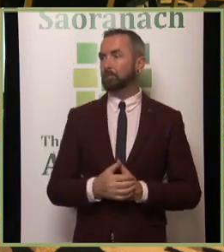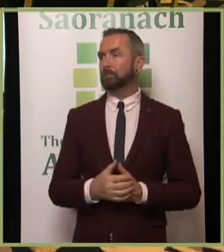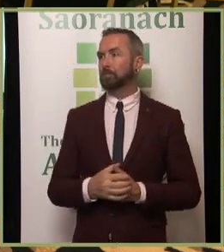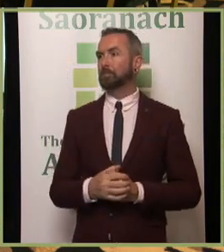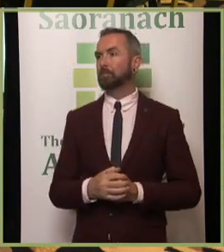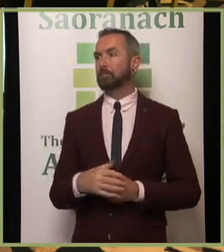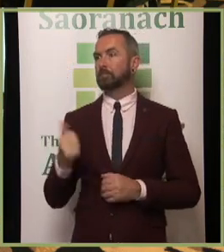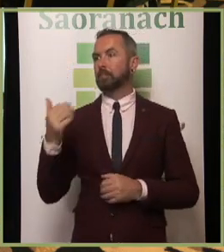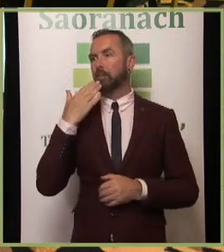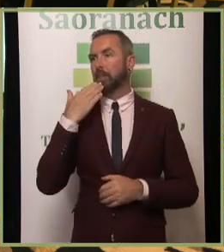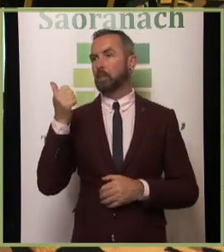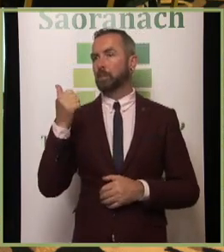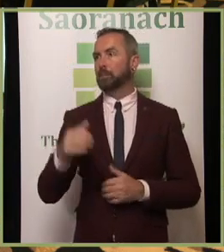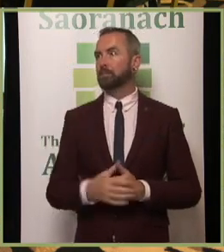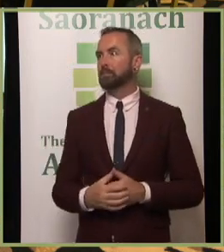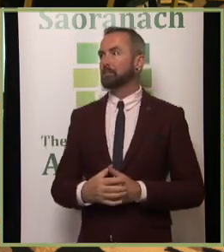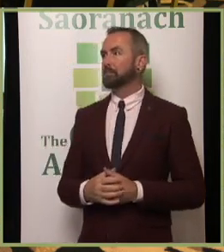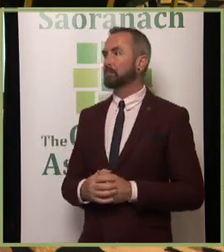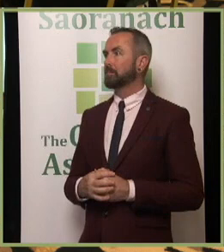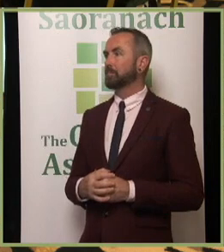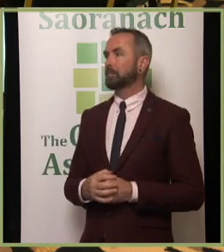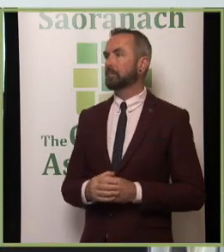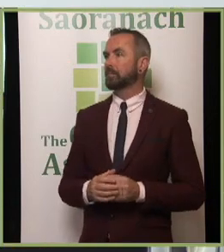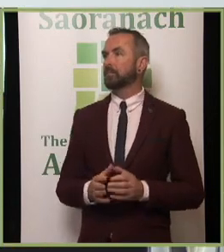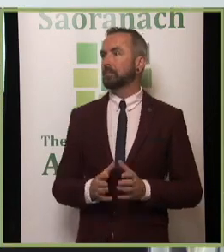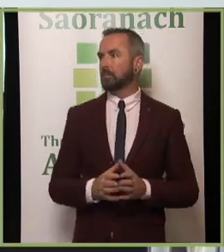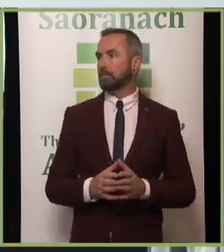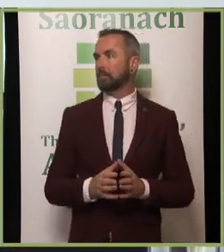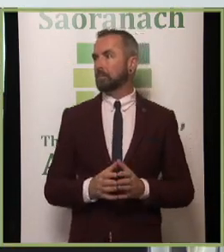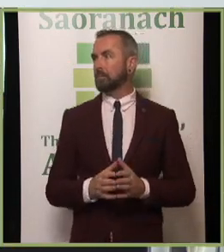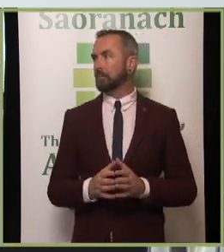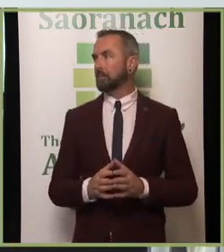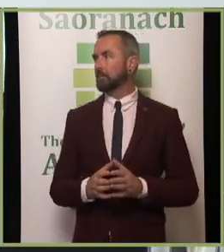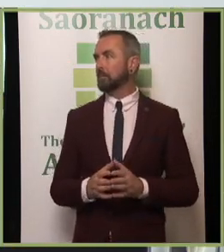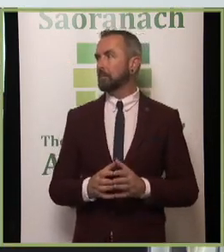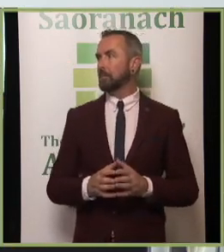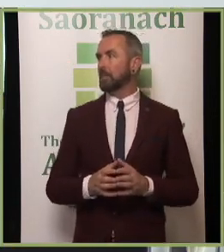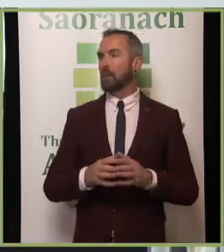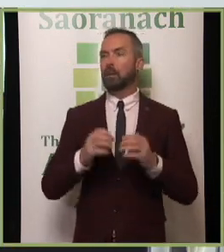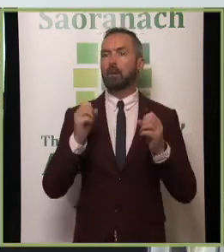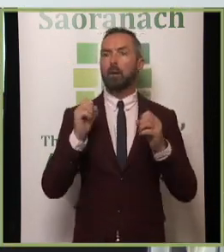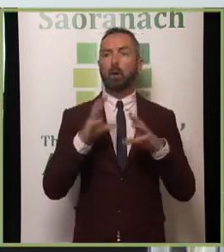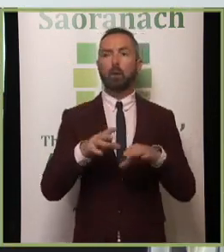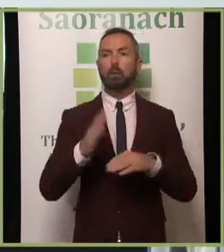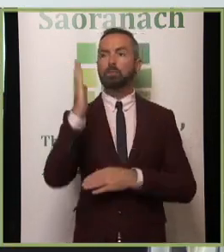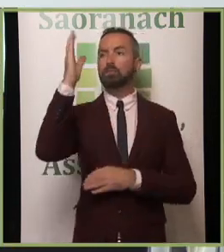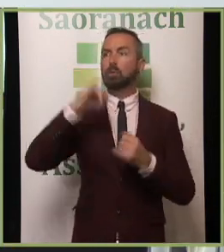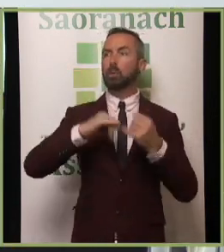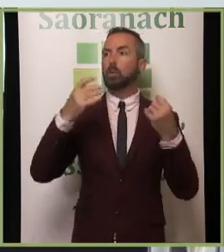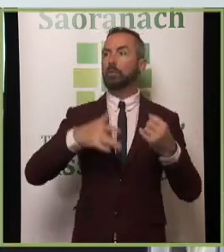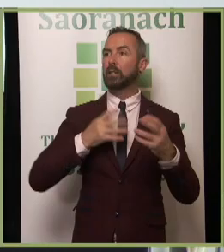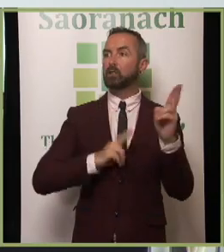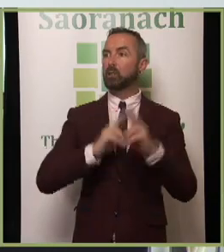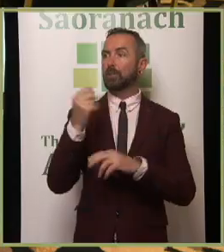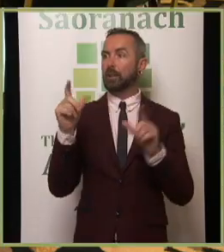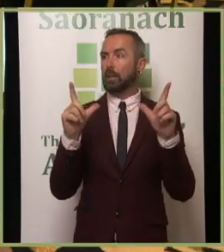Okay, thank you. And so, yeah. And all those in favour of including and be licensed,